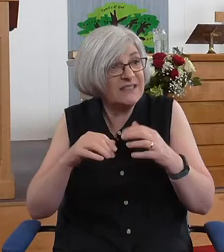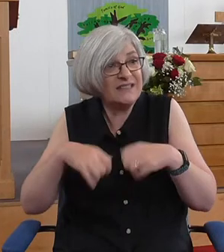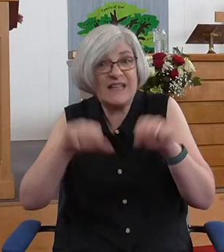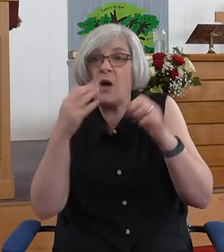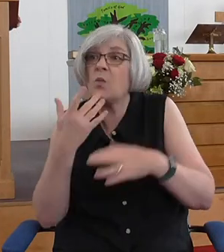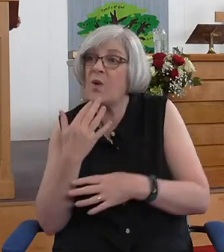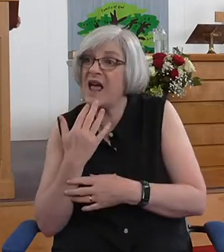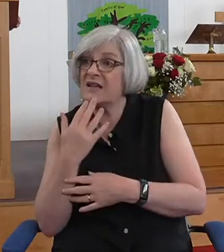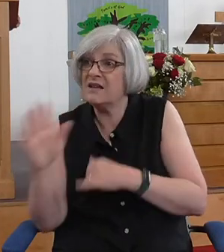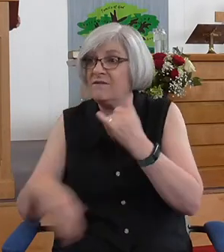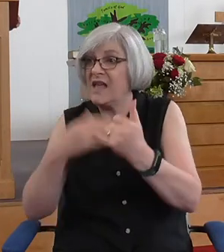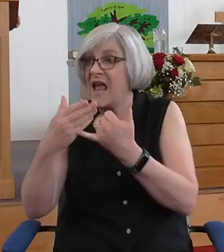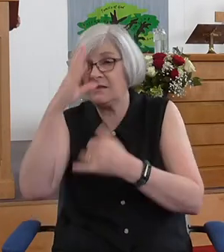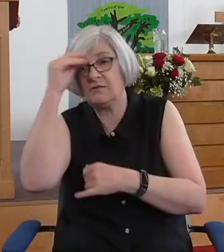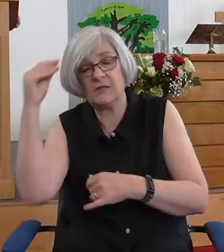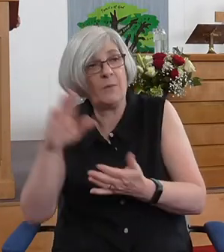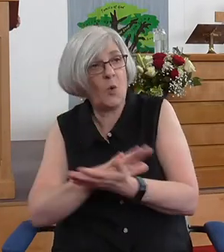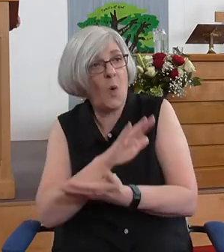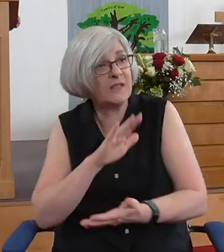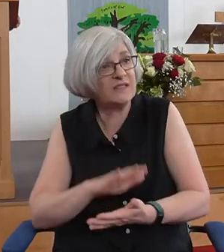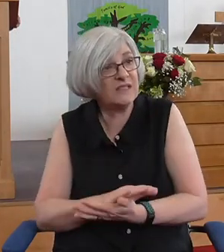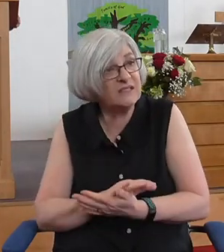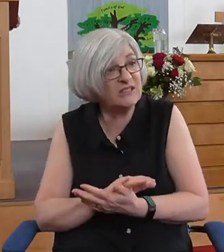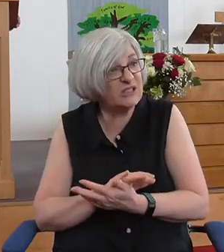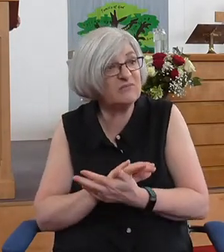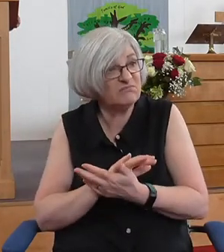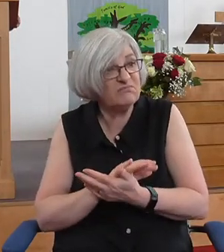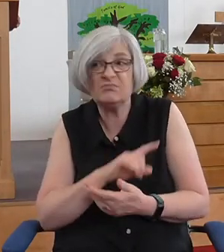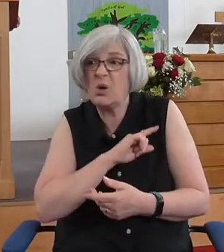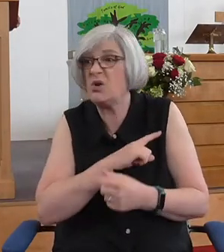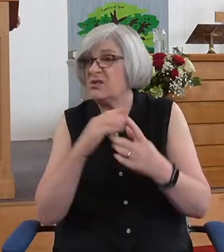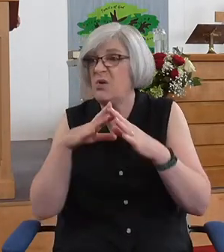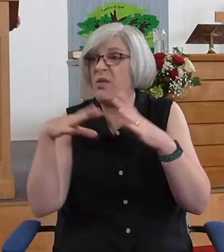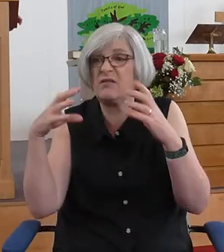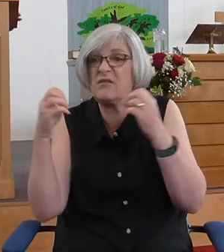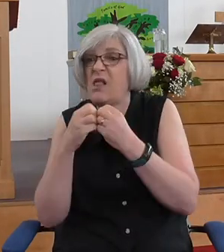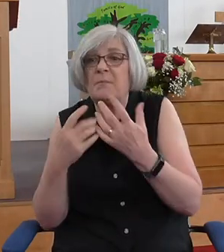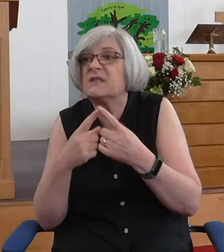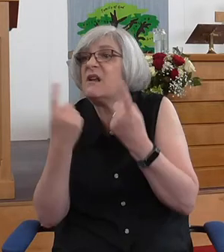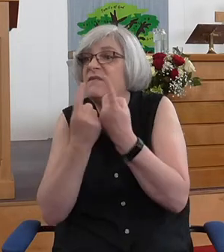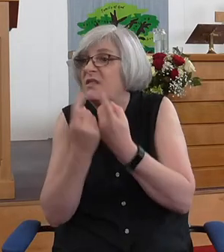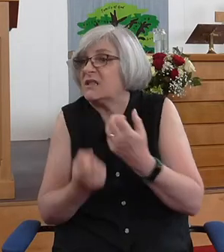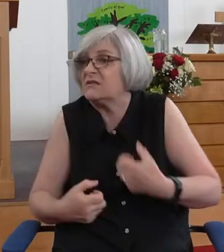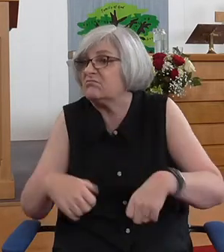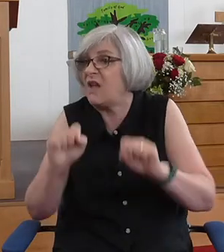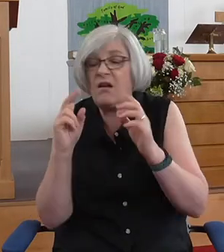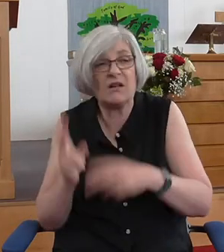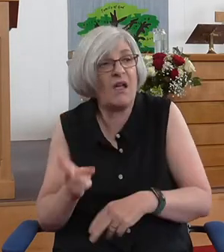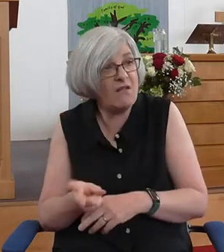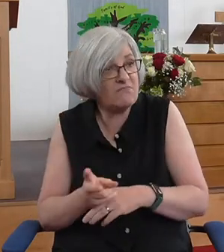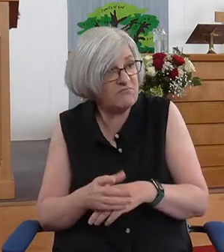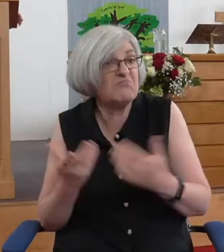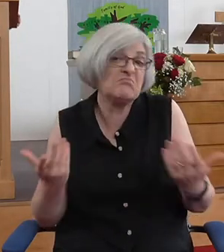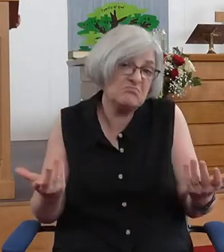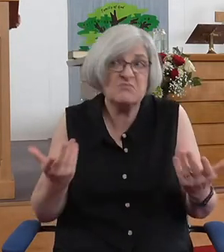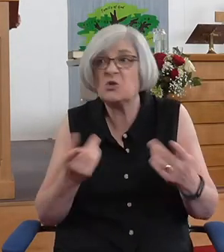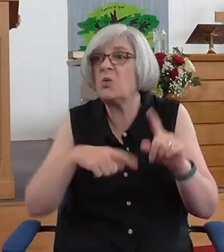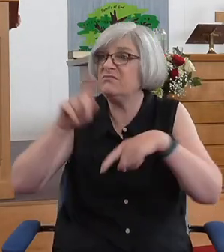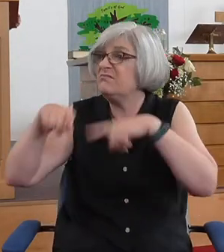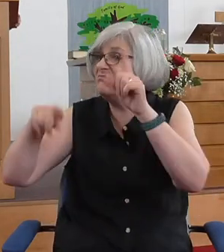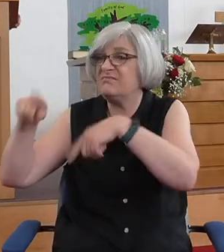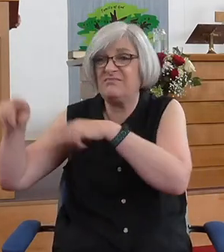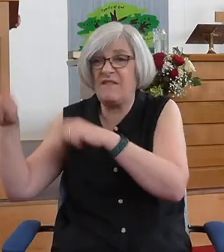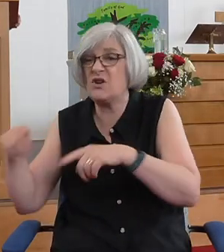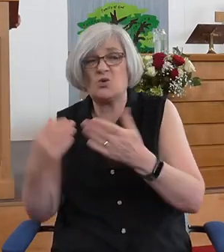the end of the summer holidays, when everything starts up again and all the organisations get going. And celebrations